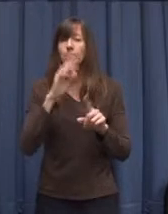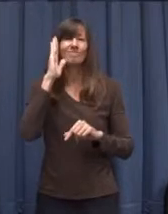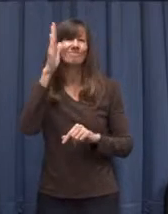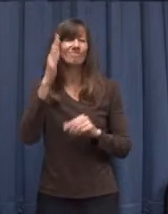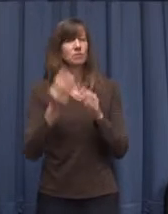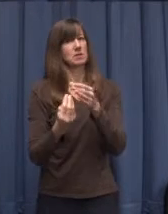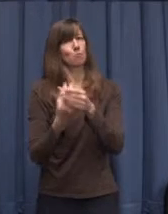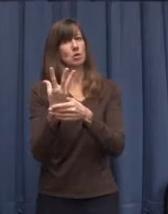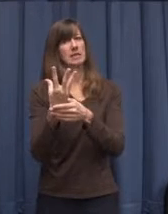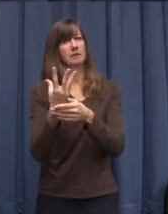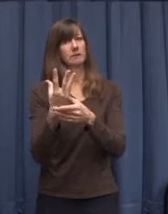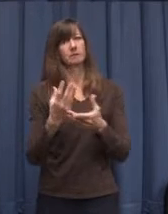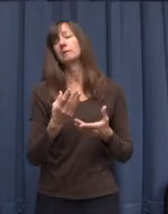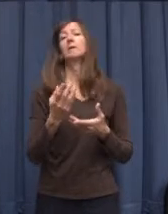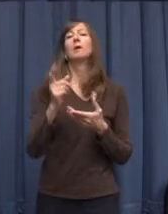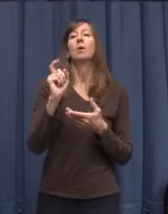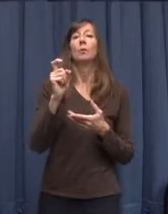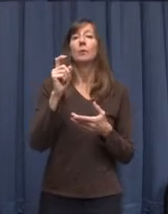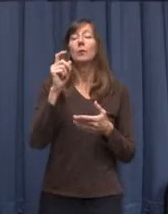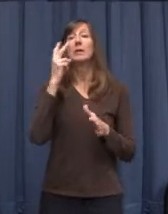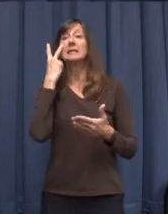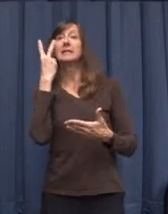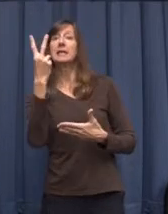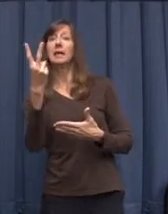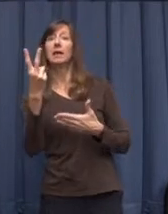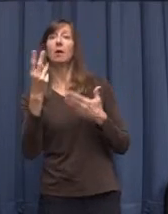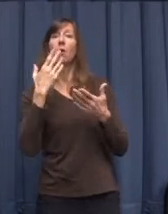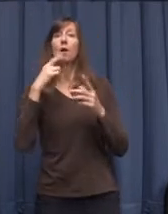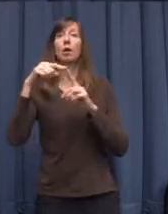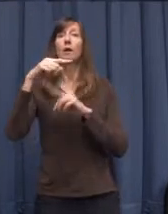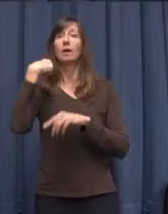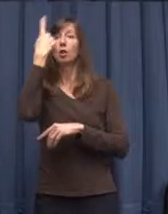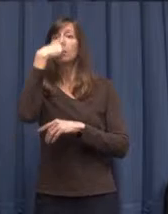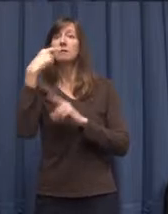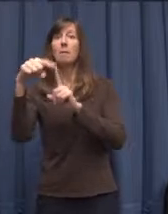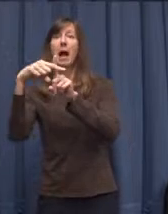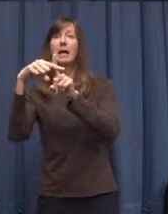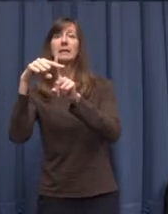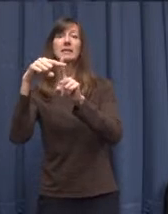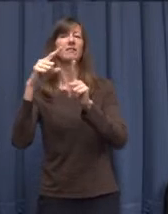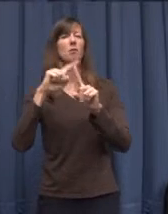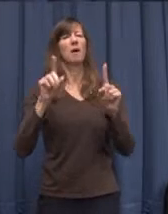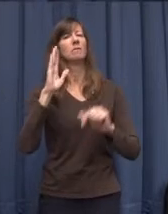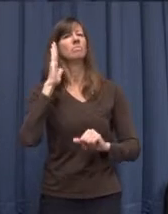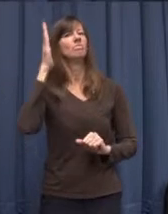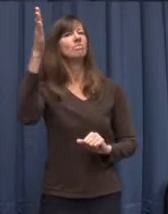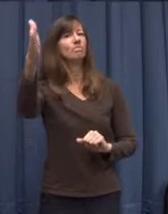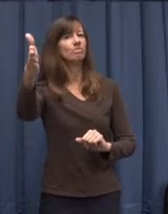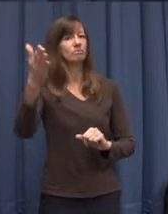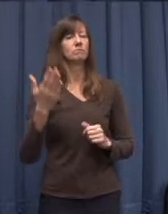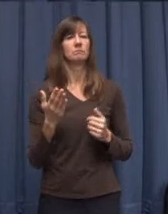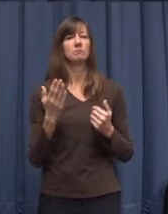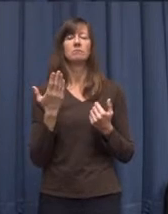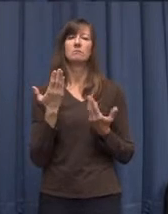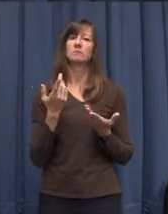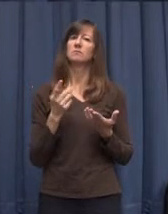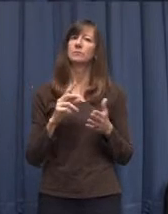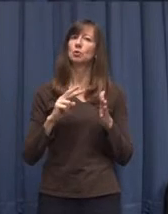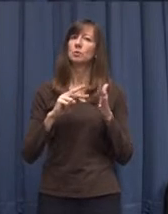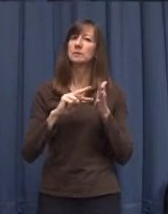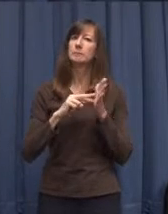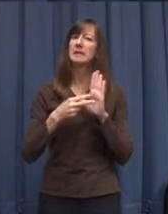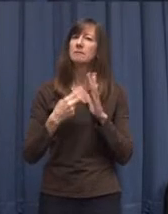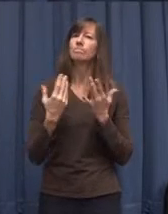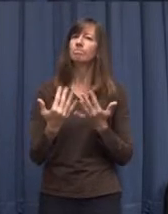light at the end of the tunnel, but it's a long tunnel, and it could be a dangerous tunnel if we don't